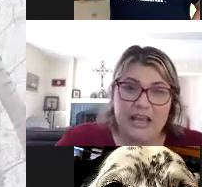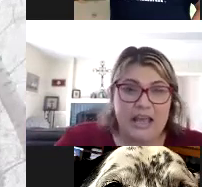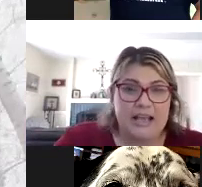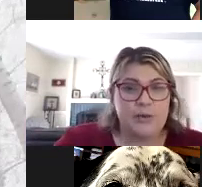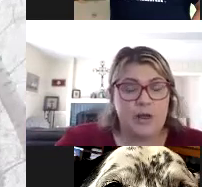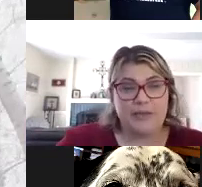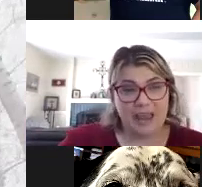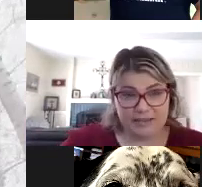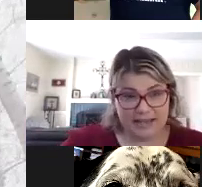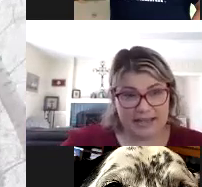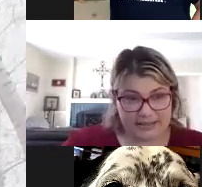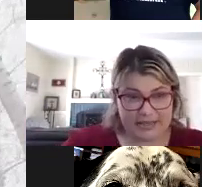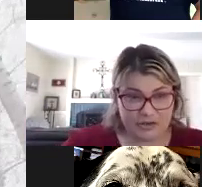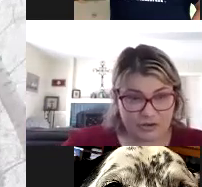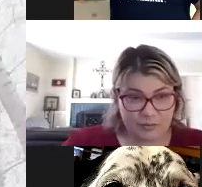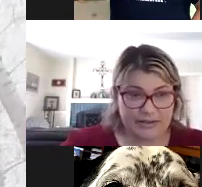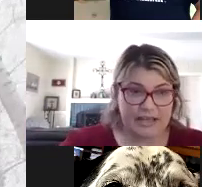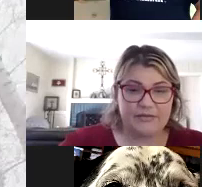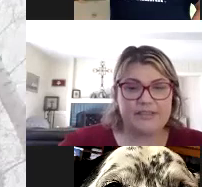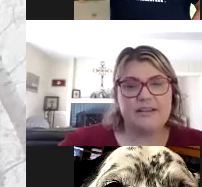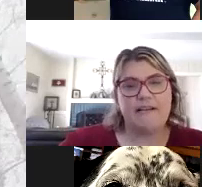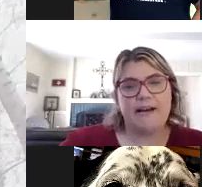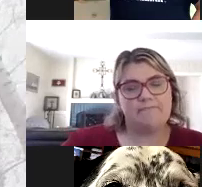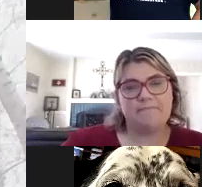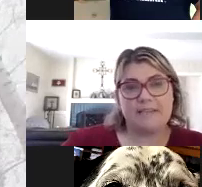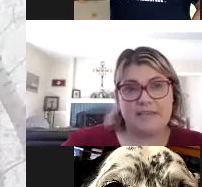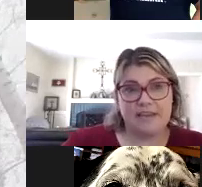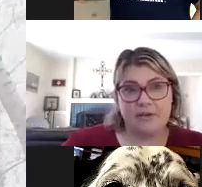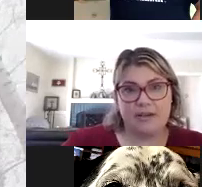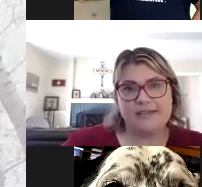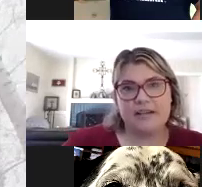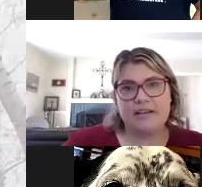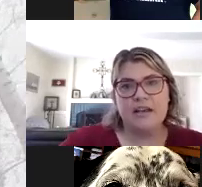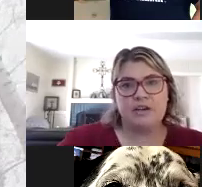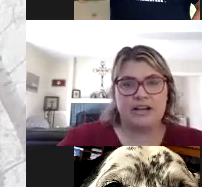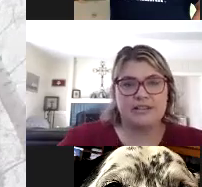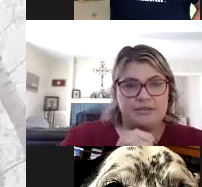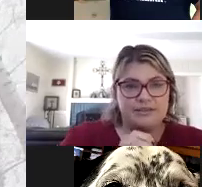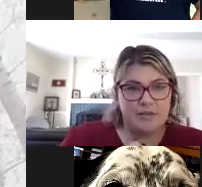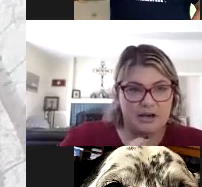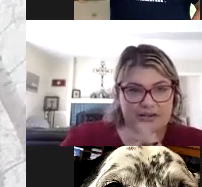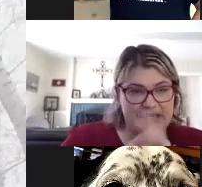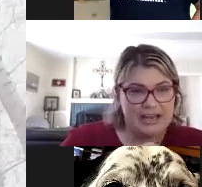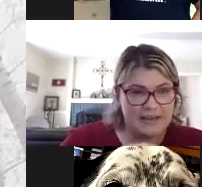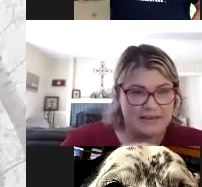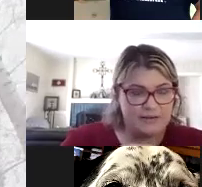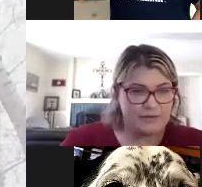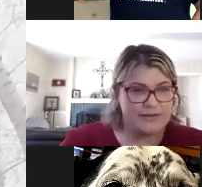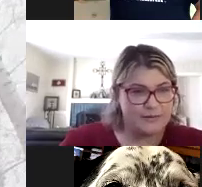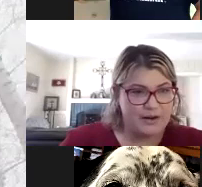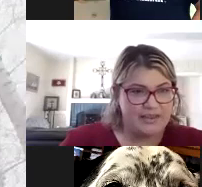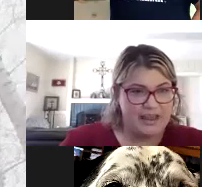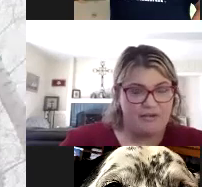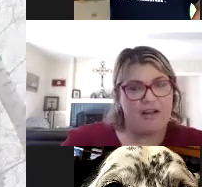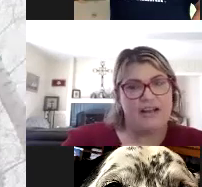nationally as well. But they have 10 essential beliefs that they focus on: grassroots democracy, and that's one of the